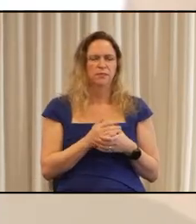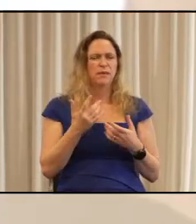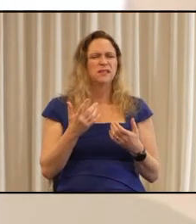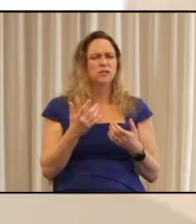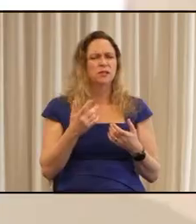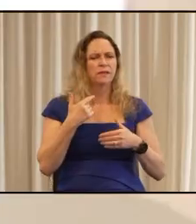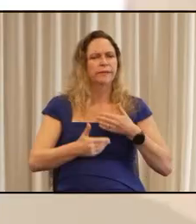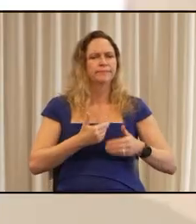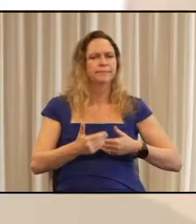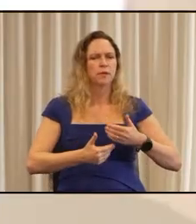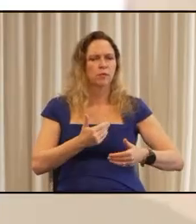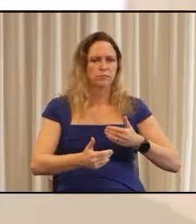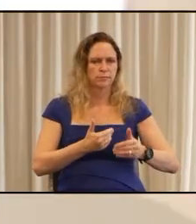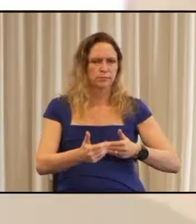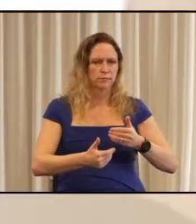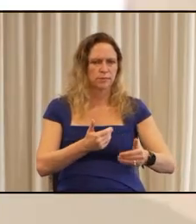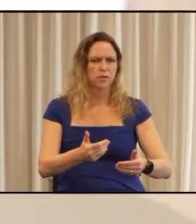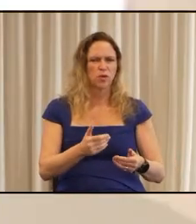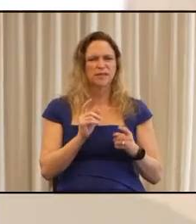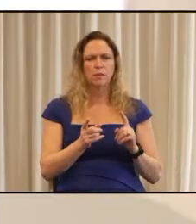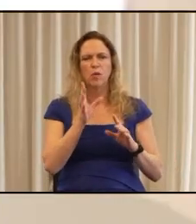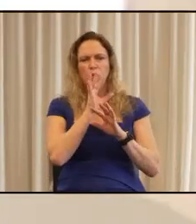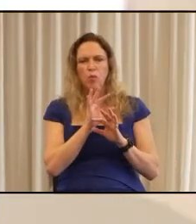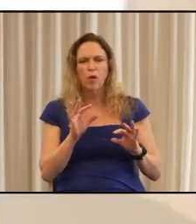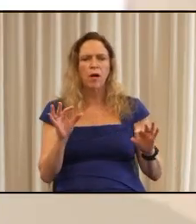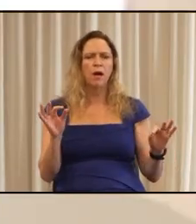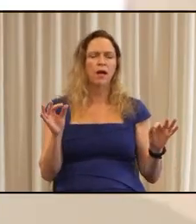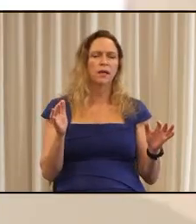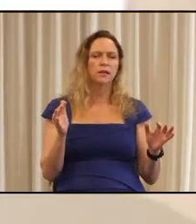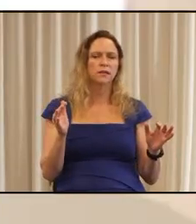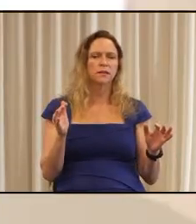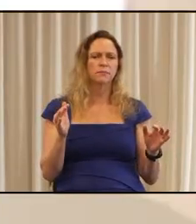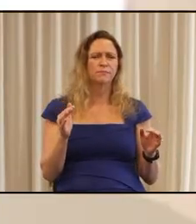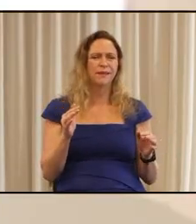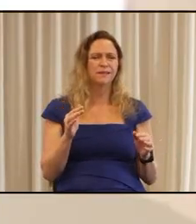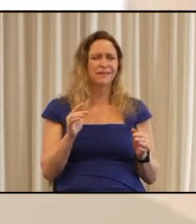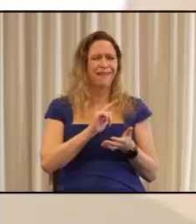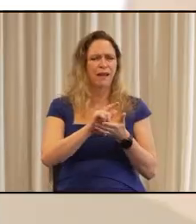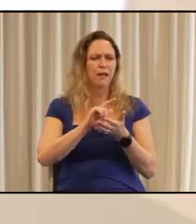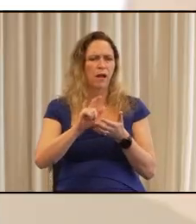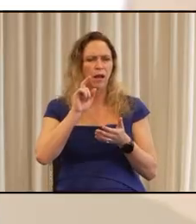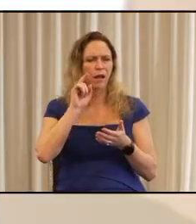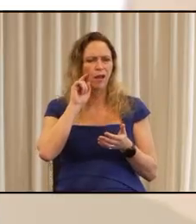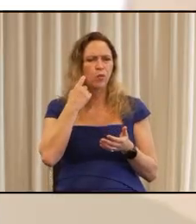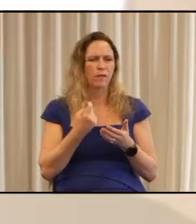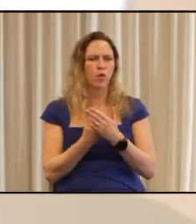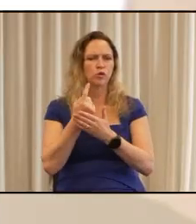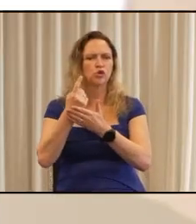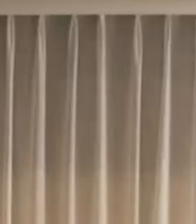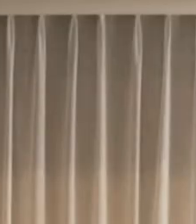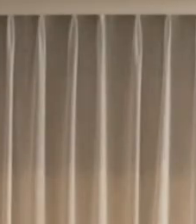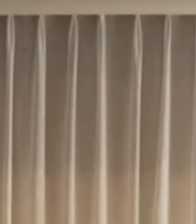the momentum and knowing that, oh, there's not much happening here, but knowing that that cycle will come around again.